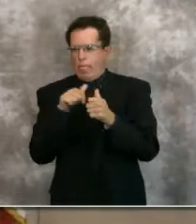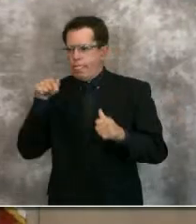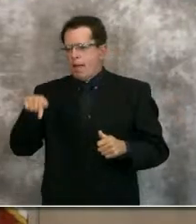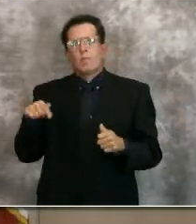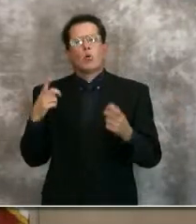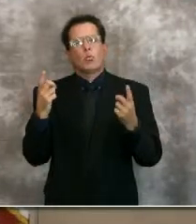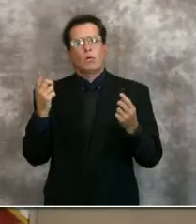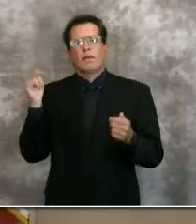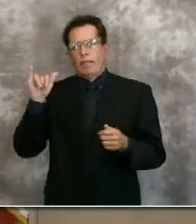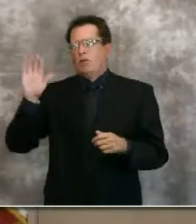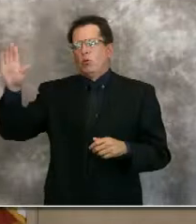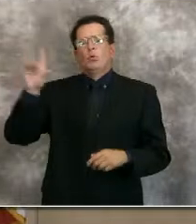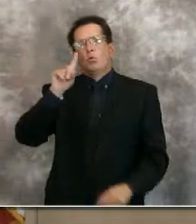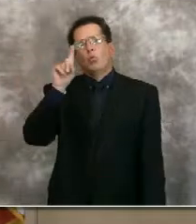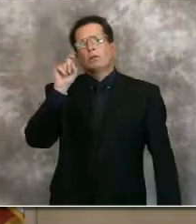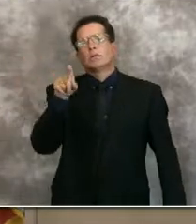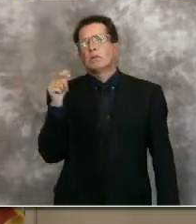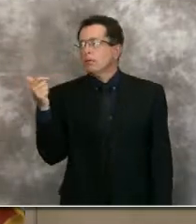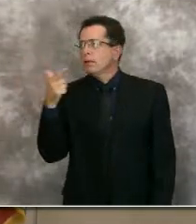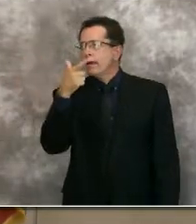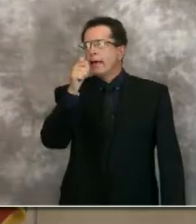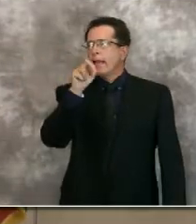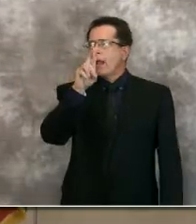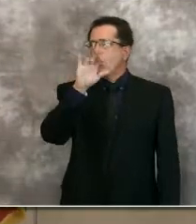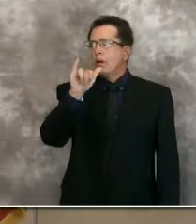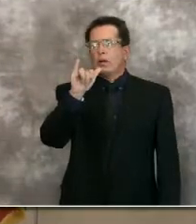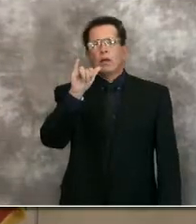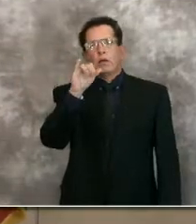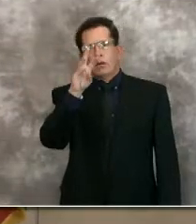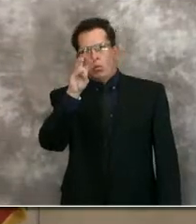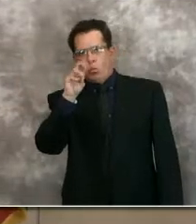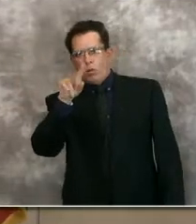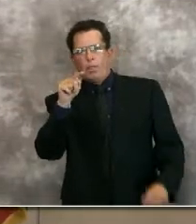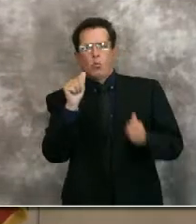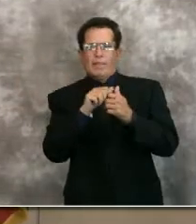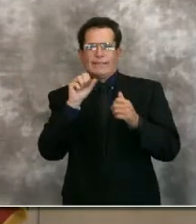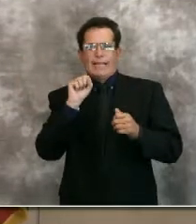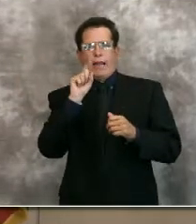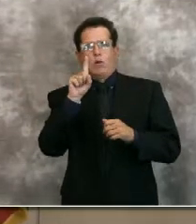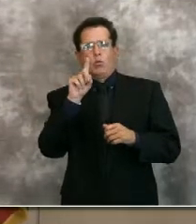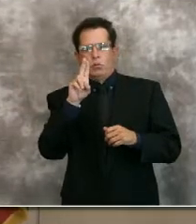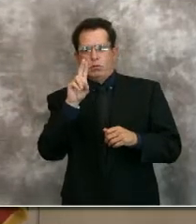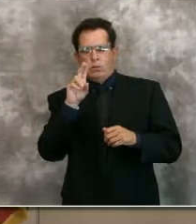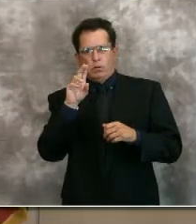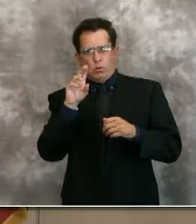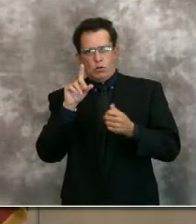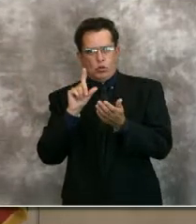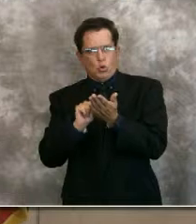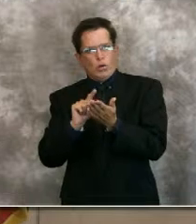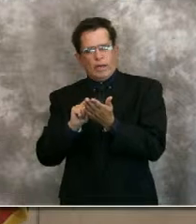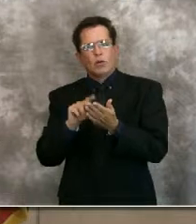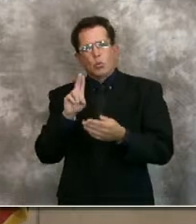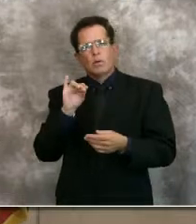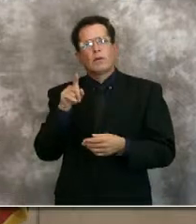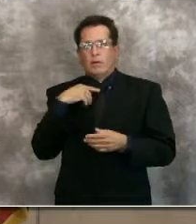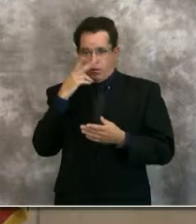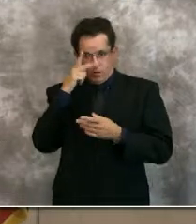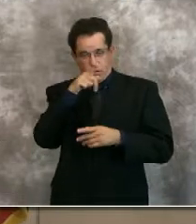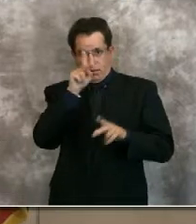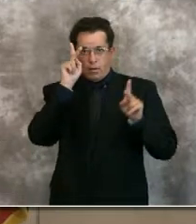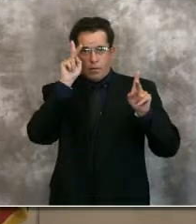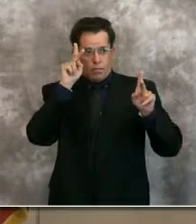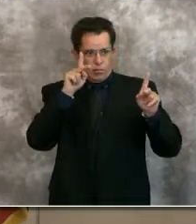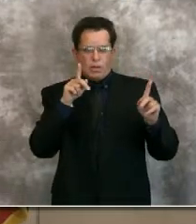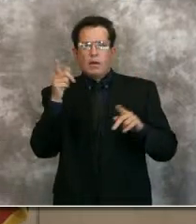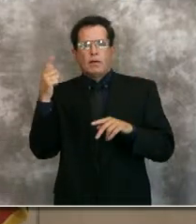And Dr. McDonald, this question is from Gary Worth with the San Diego Union Tribune. Have tracers encountered people who are not always forthcoming about